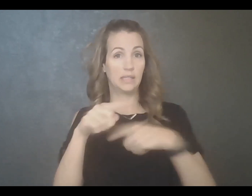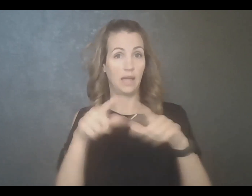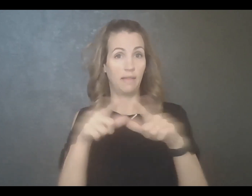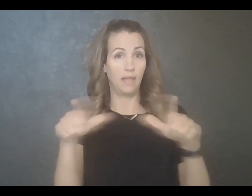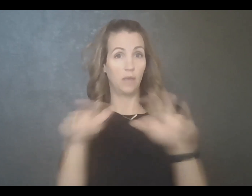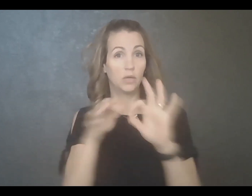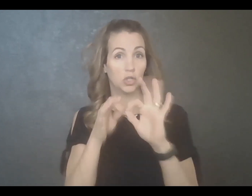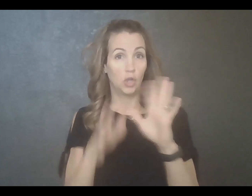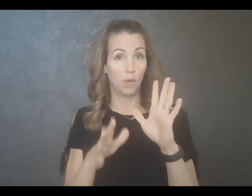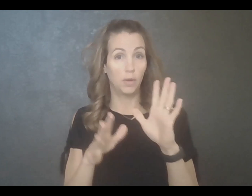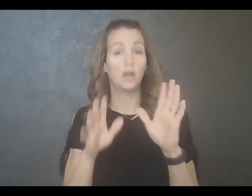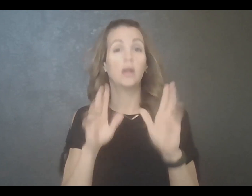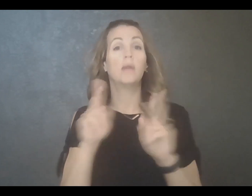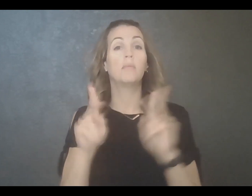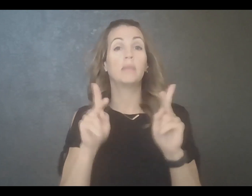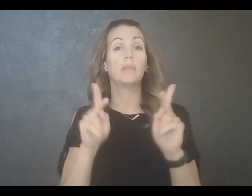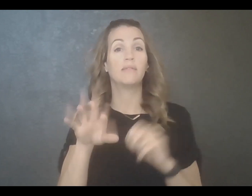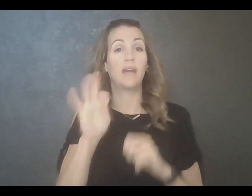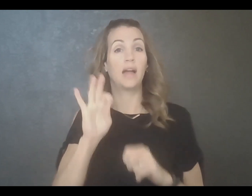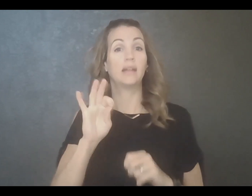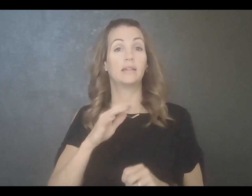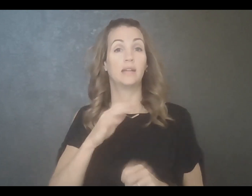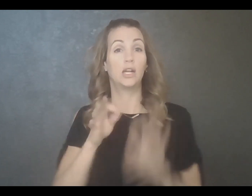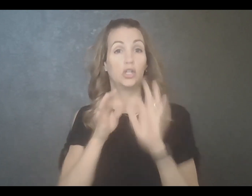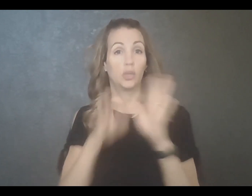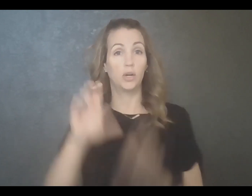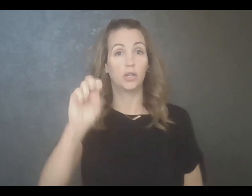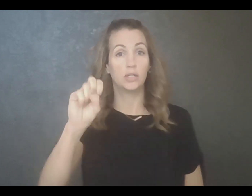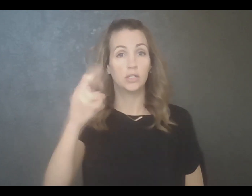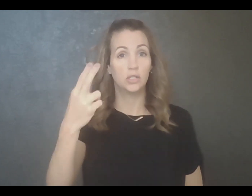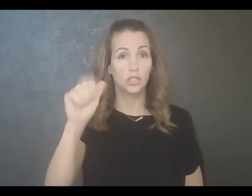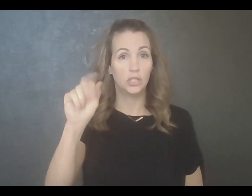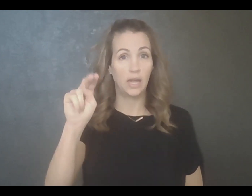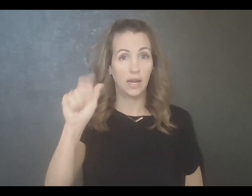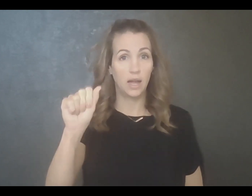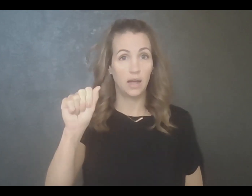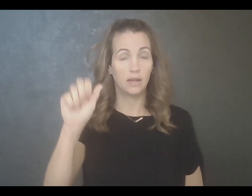our interpreter, Shanna Ames, and